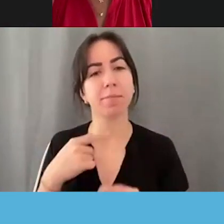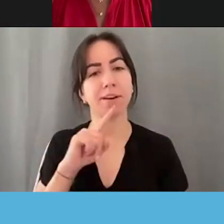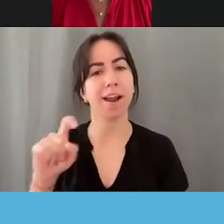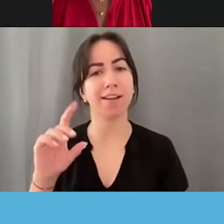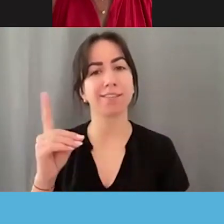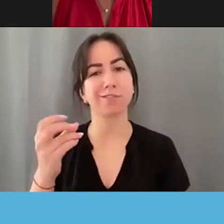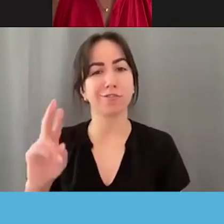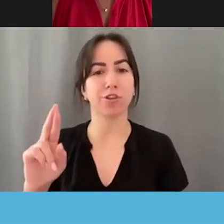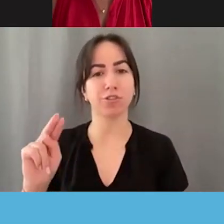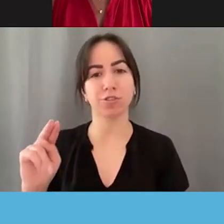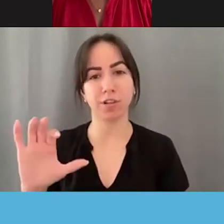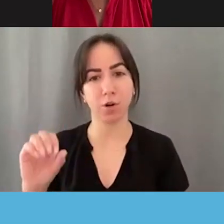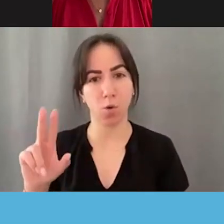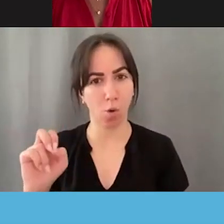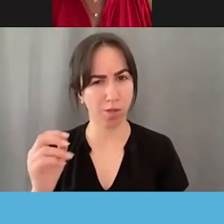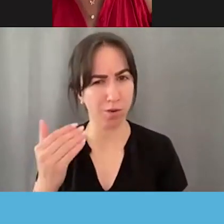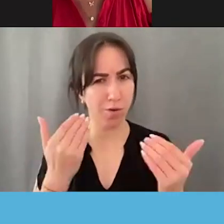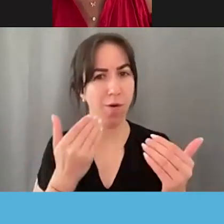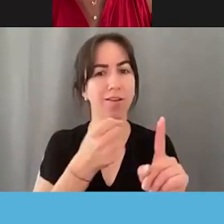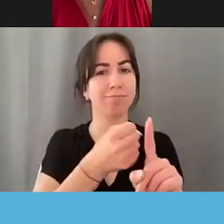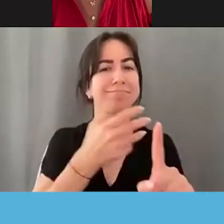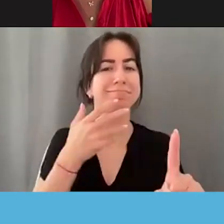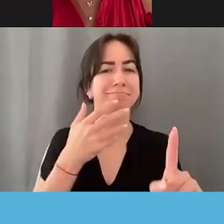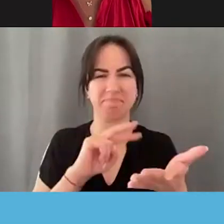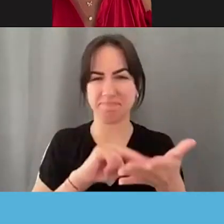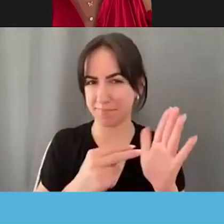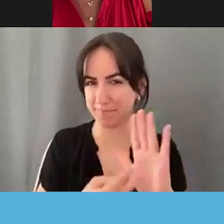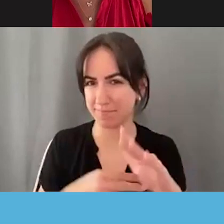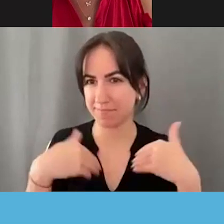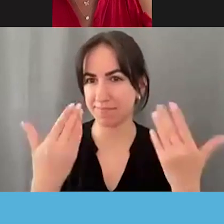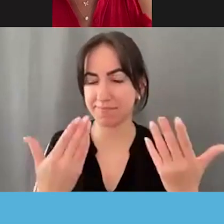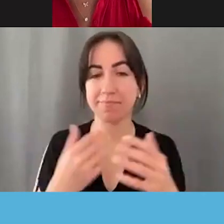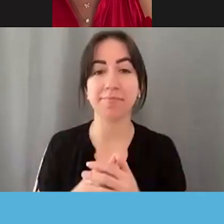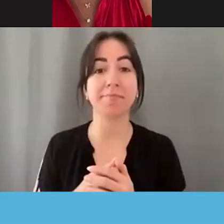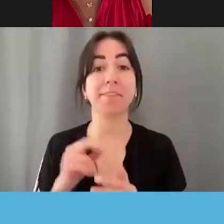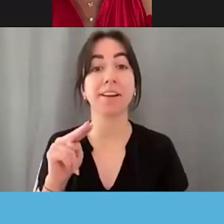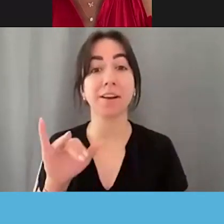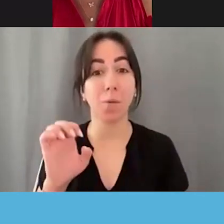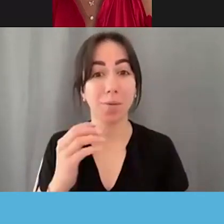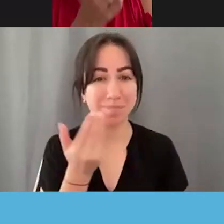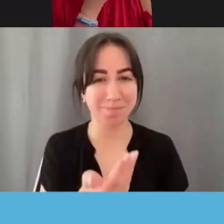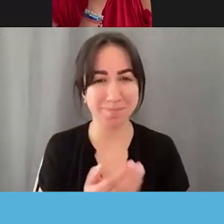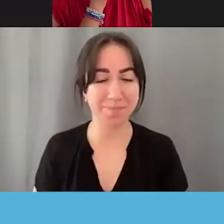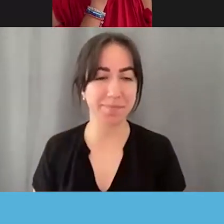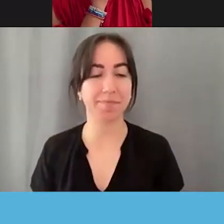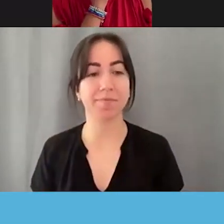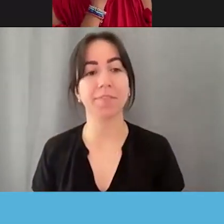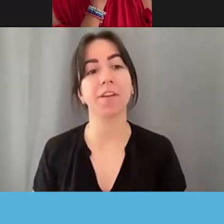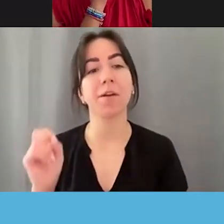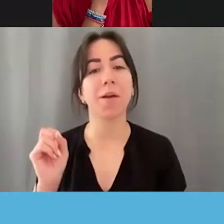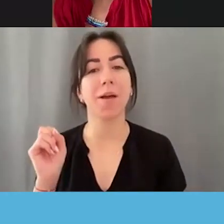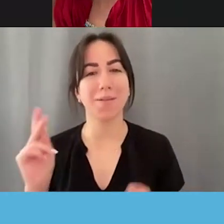Nicole Stodard to help us define what is a glass ceiling. Nicole. Okay, here we